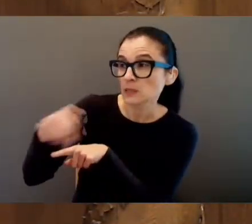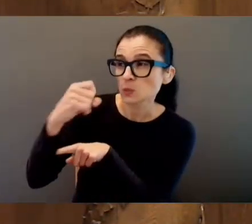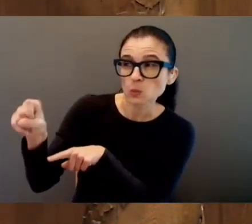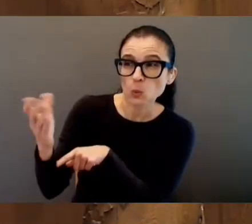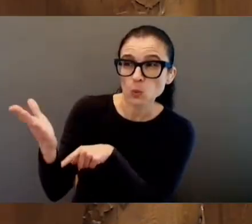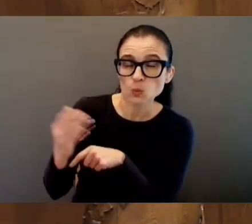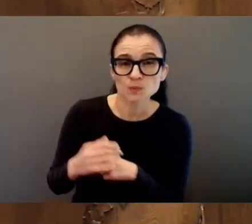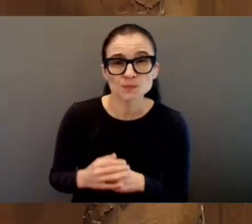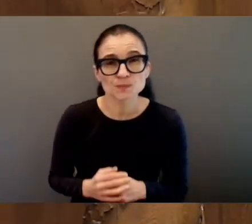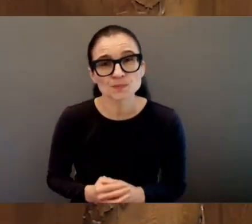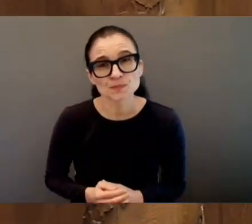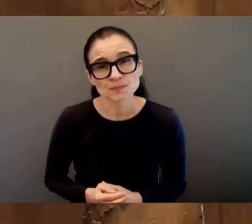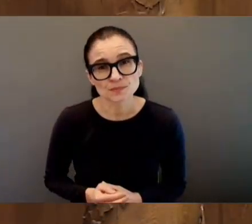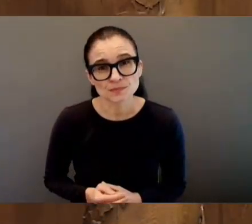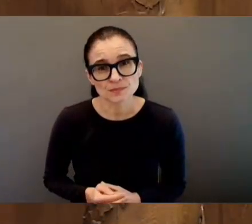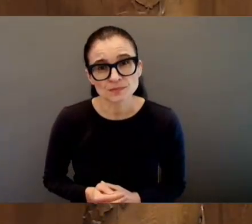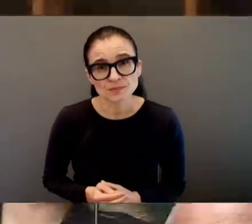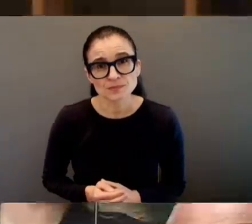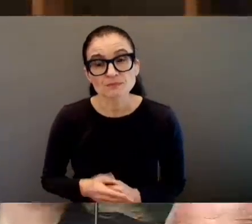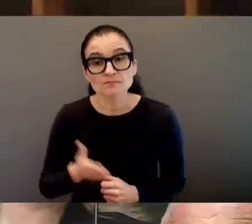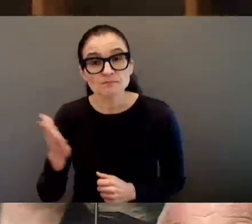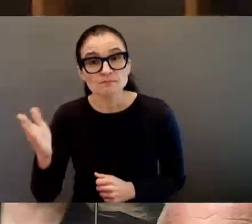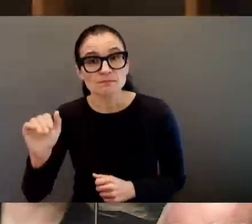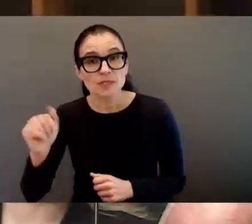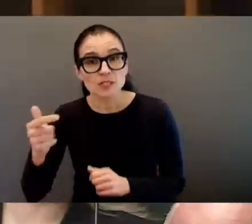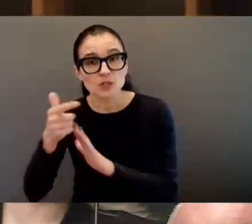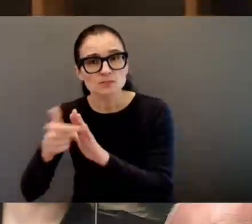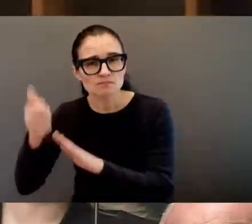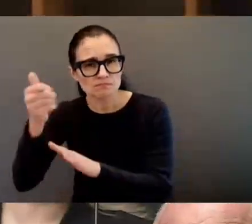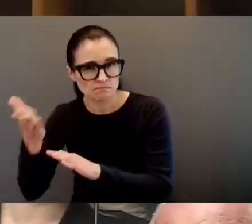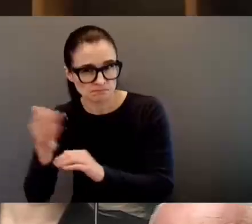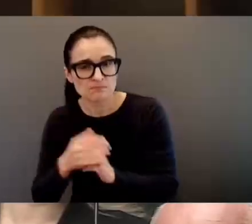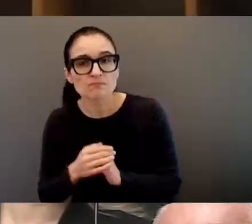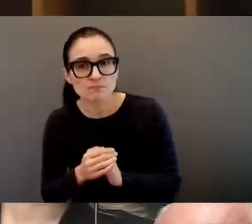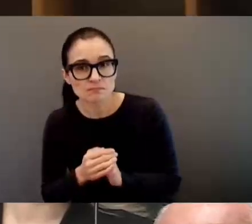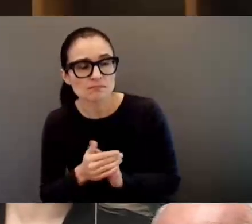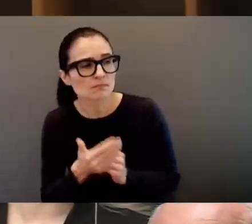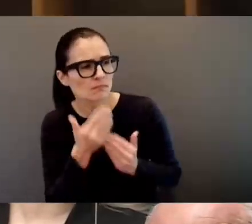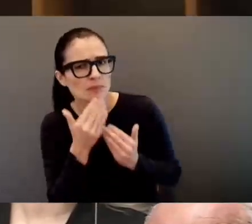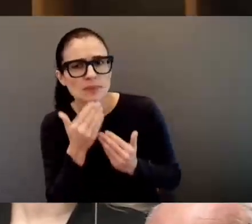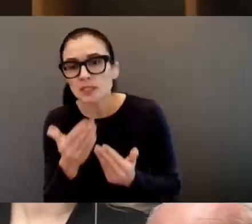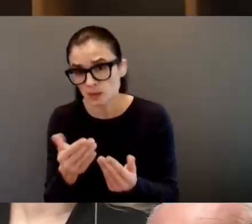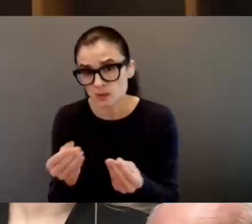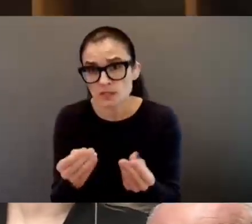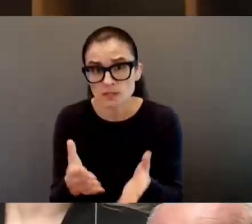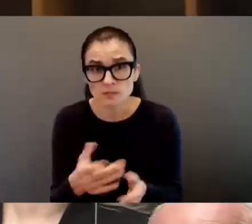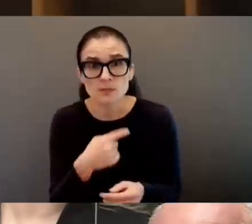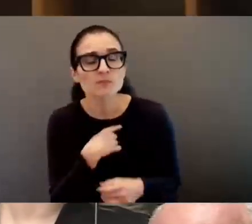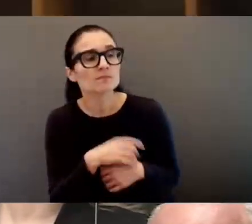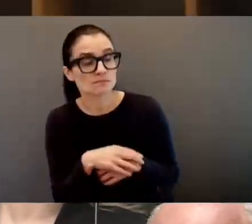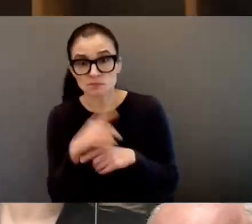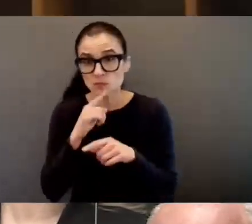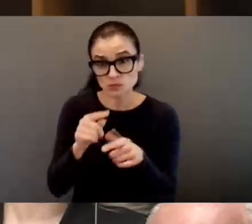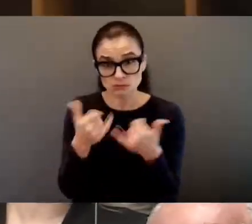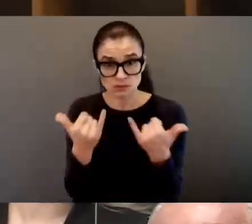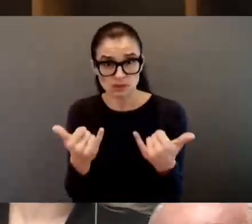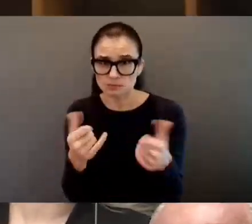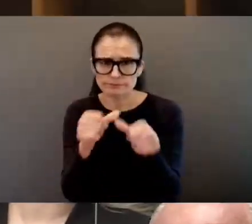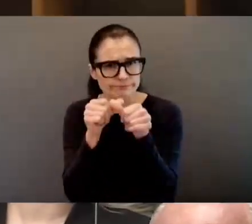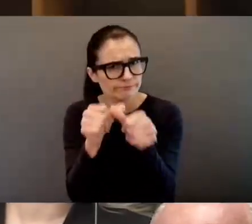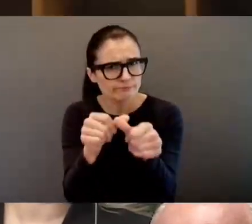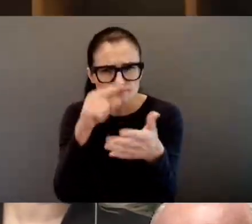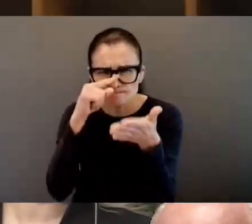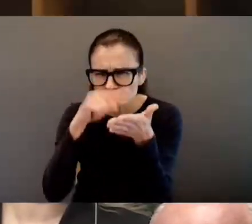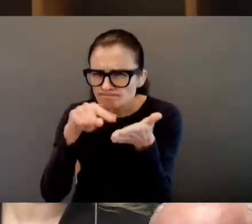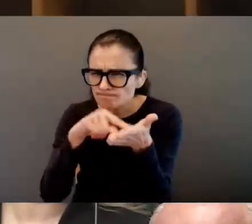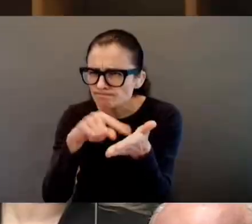Attorney General. Thank you, Mr. Speaker. These investigations are ongoing, and it's important that in order to keep the integrity of